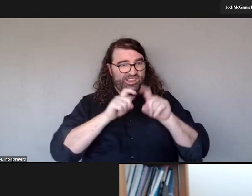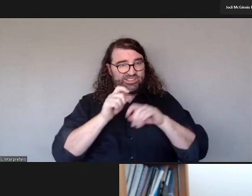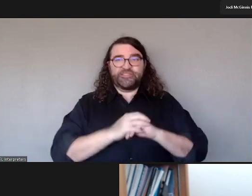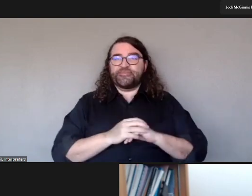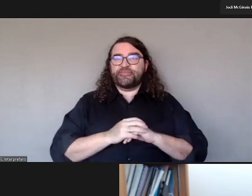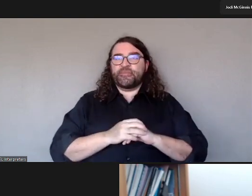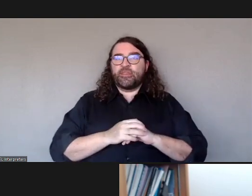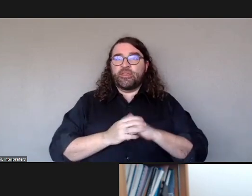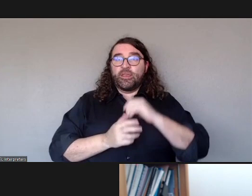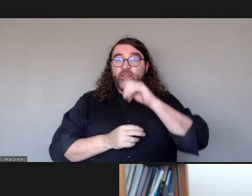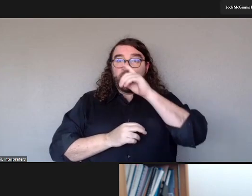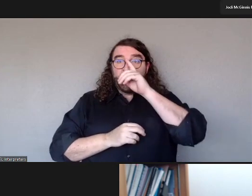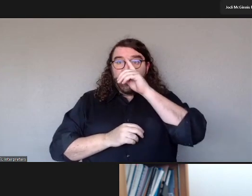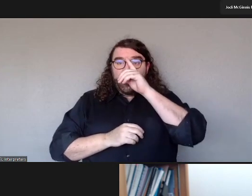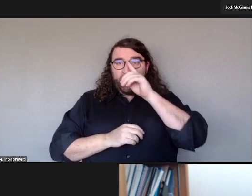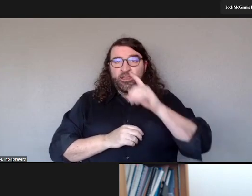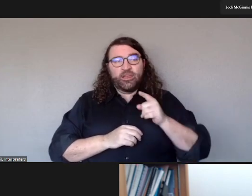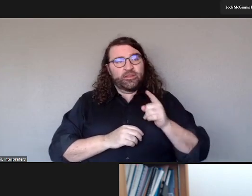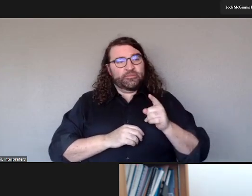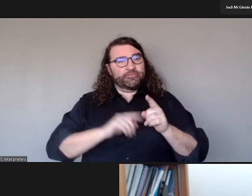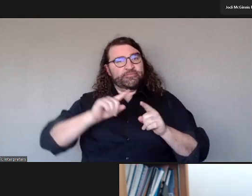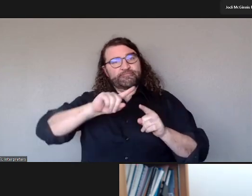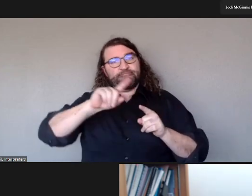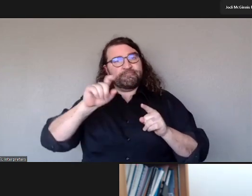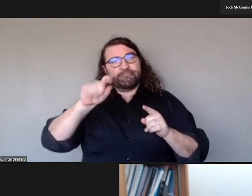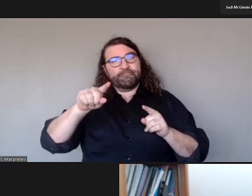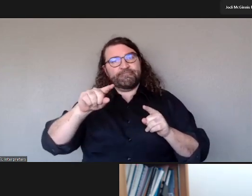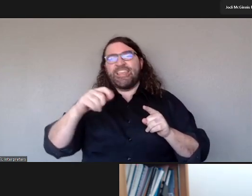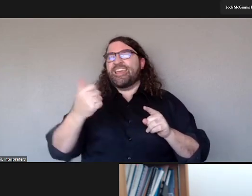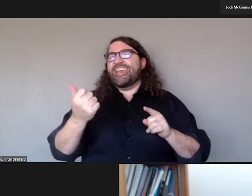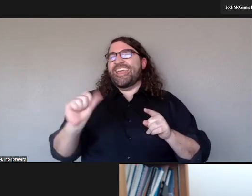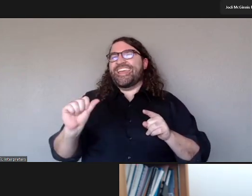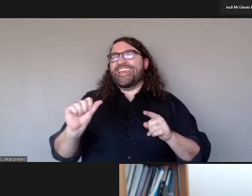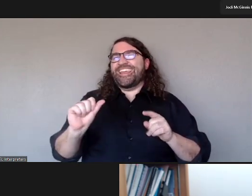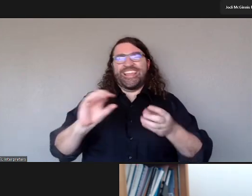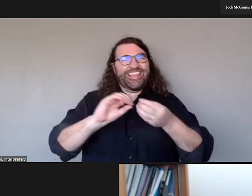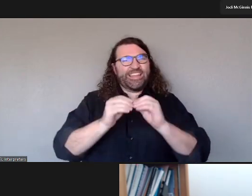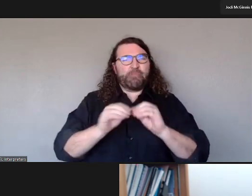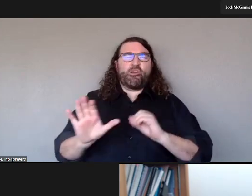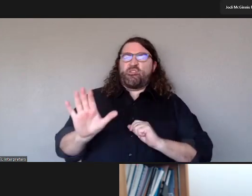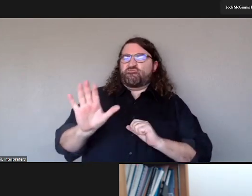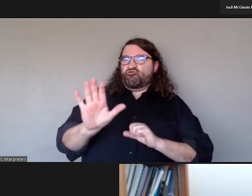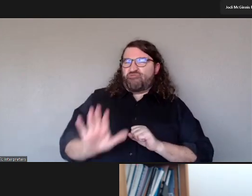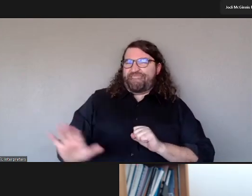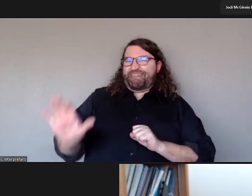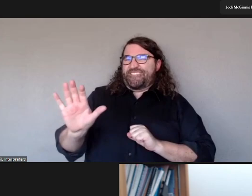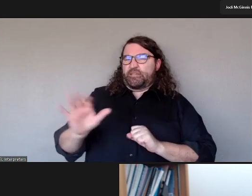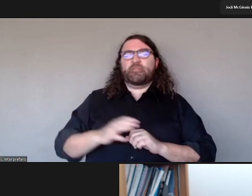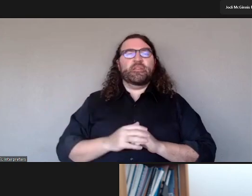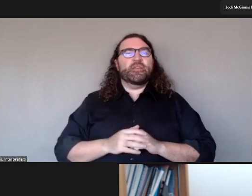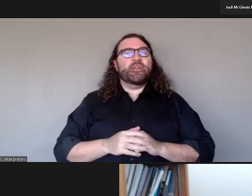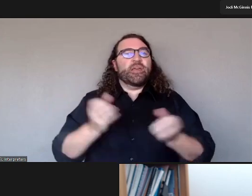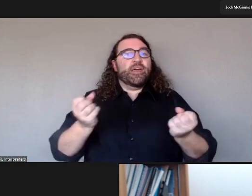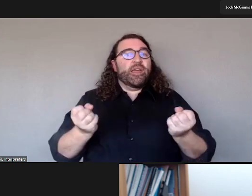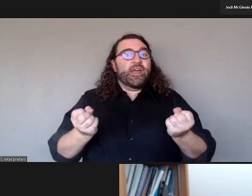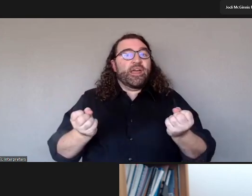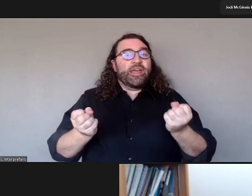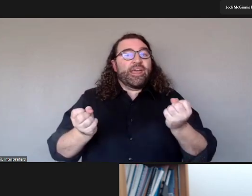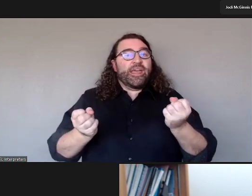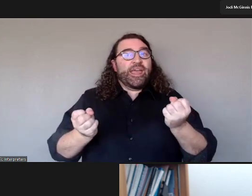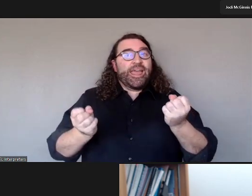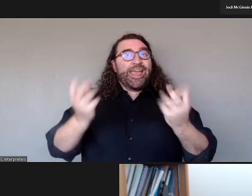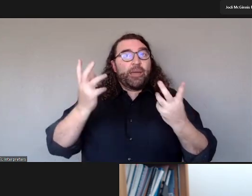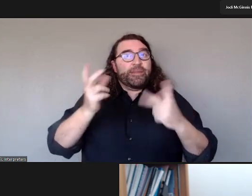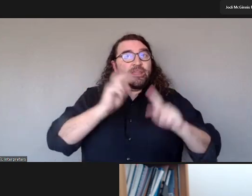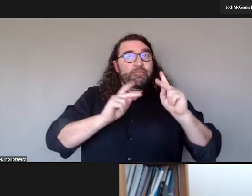is, do you have any ballpark estimate on how many at-home tests are being reported to the